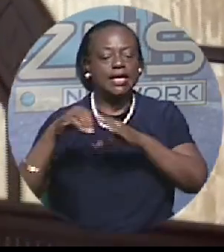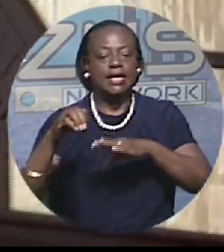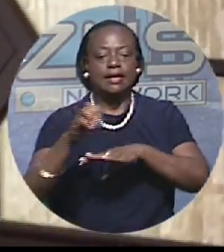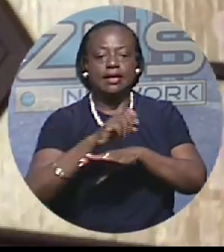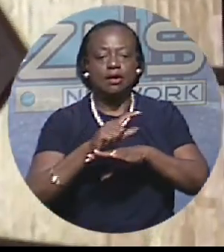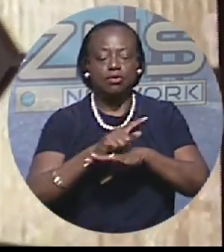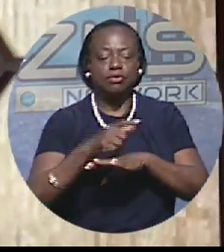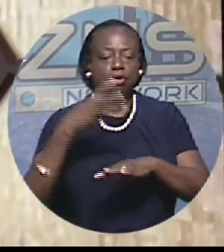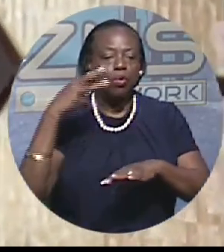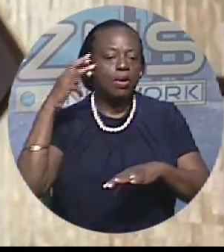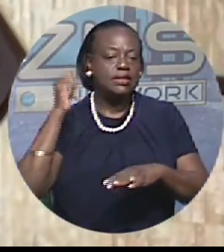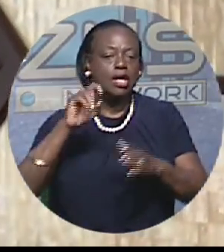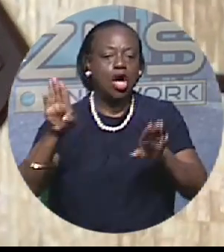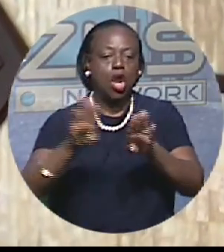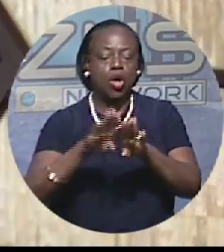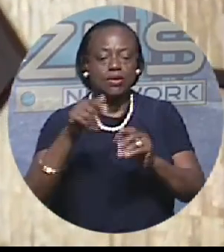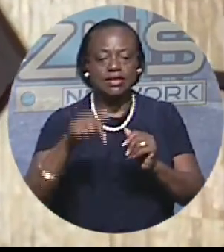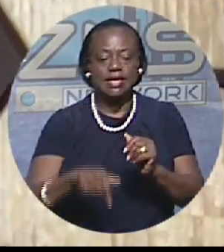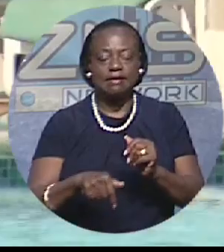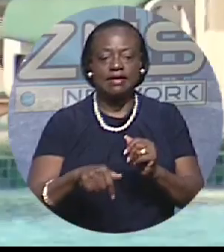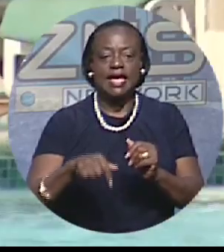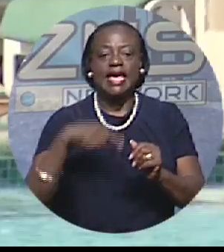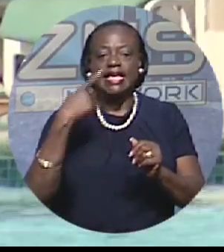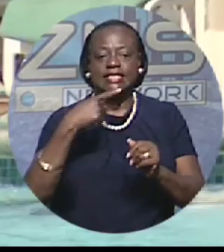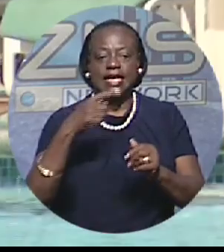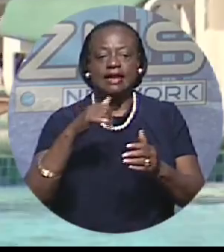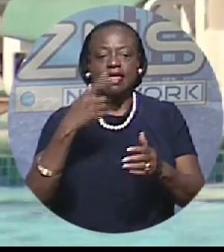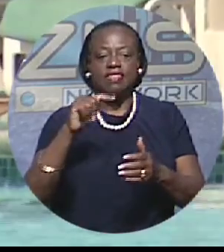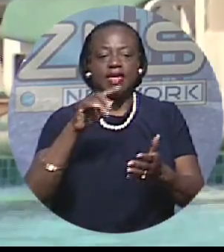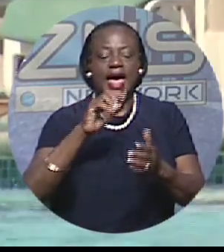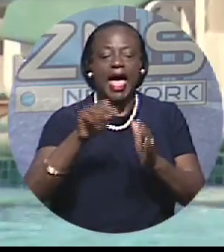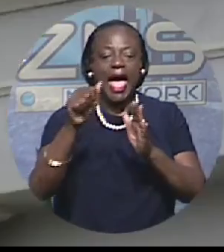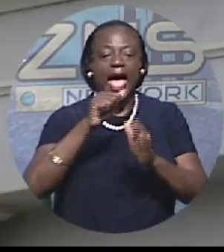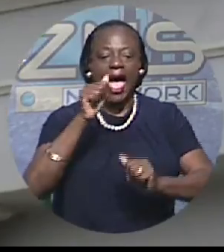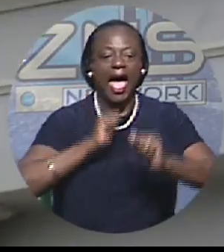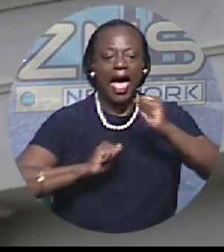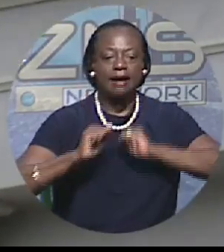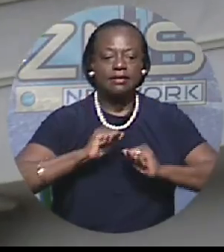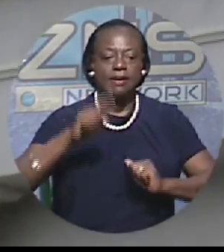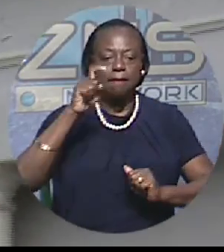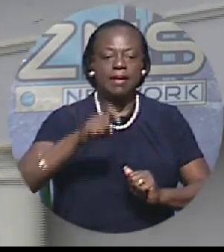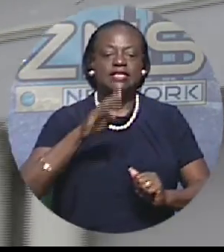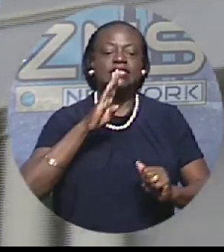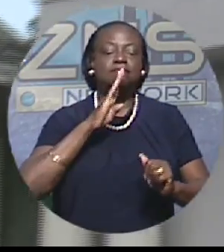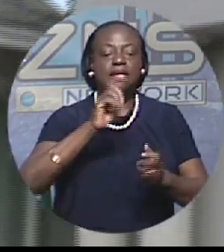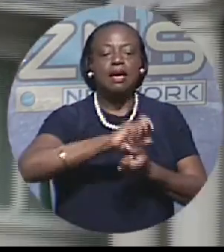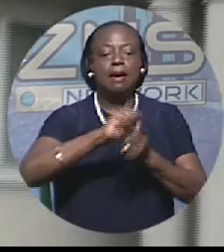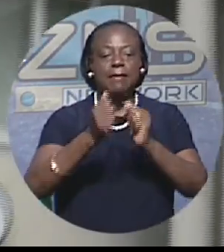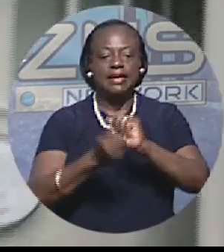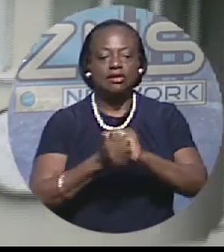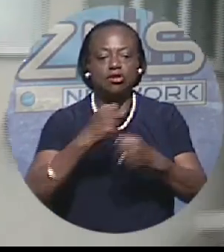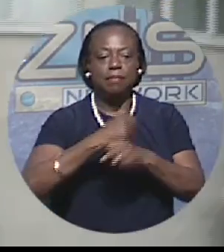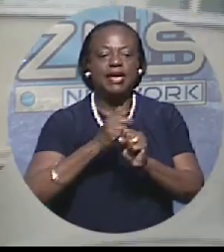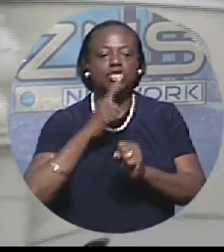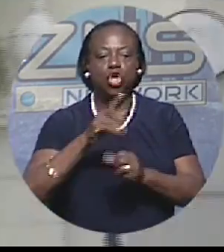She noted that the Industrial Relations Act must be amended to ensure that all Bahamian workers are protected.